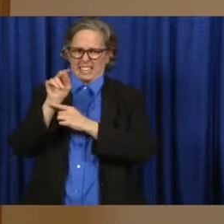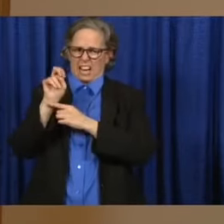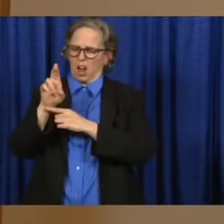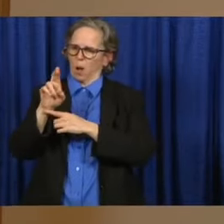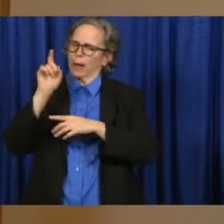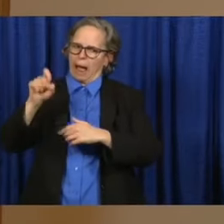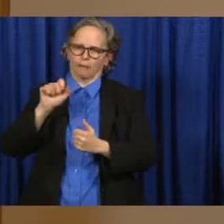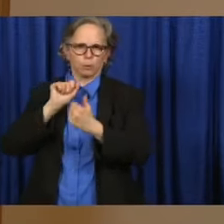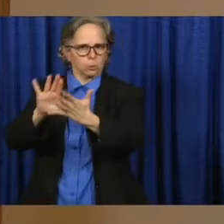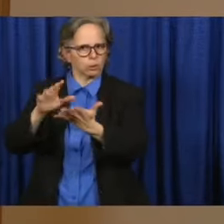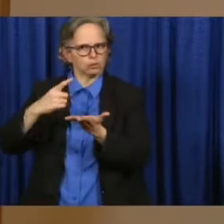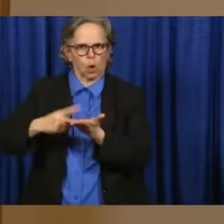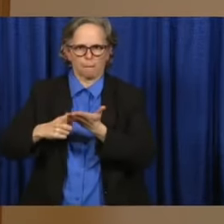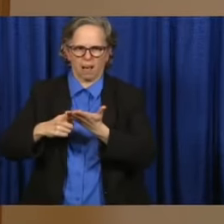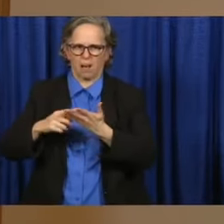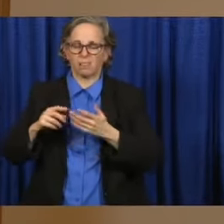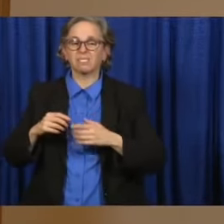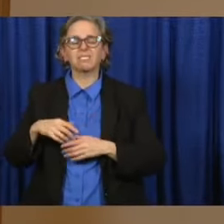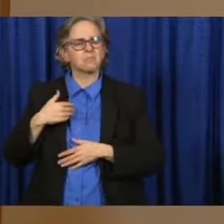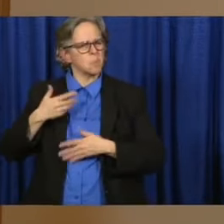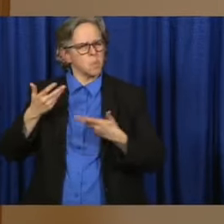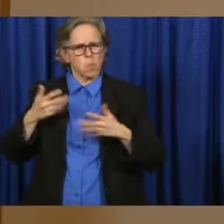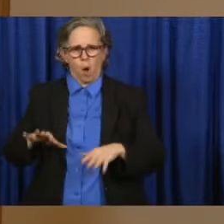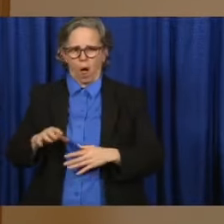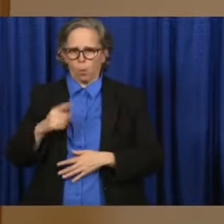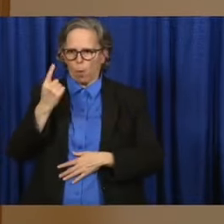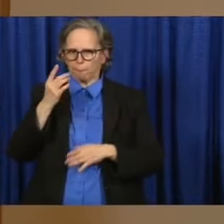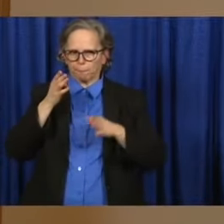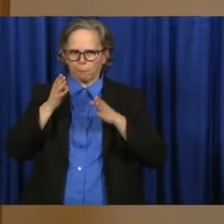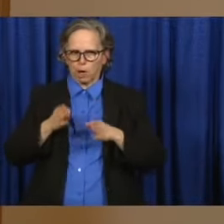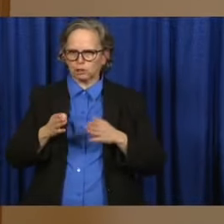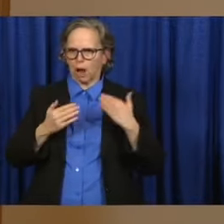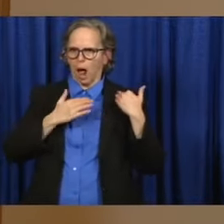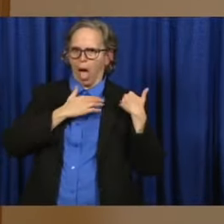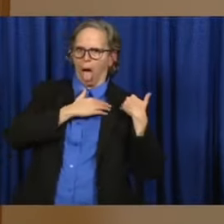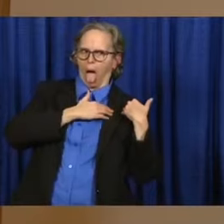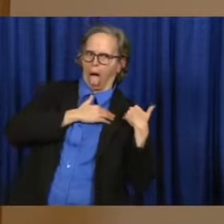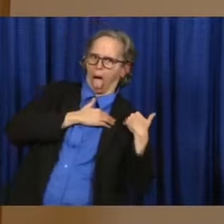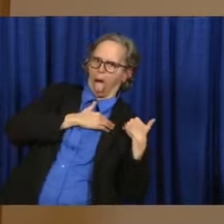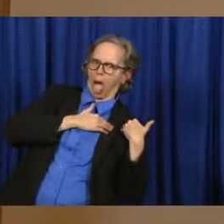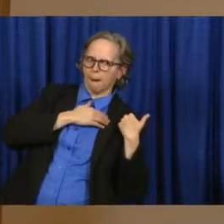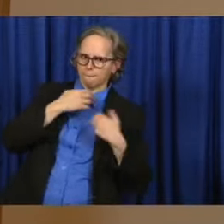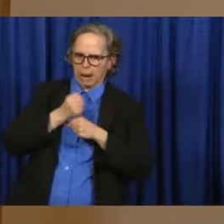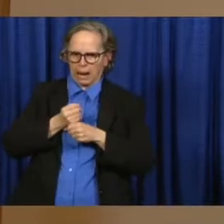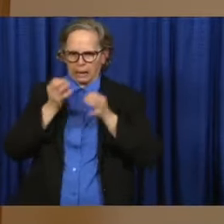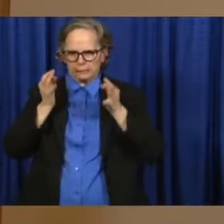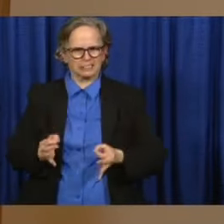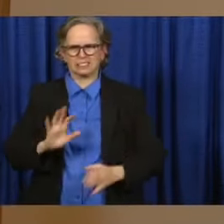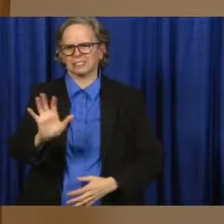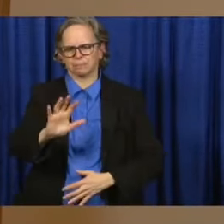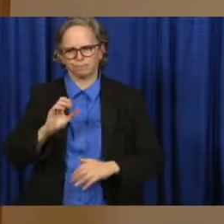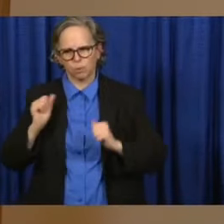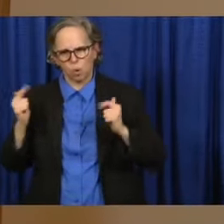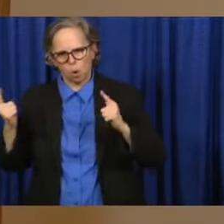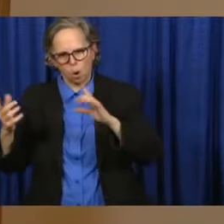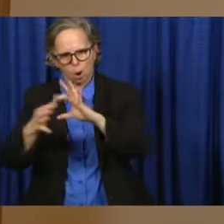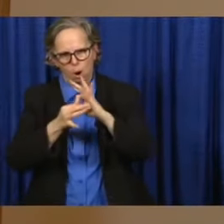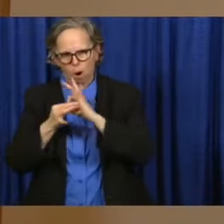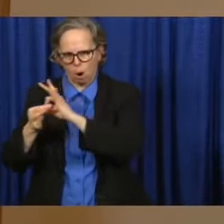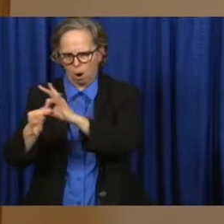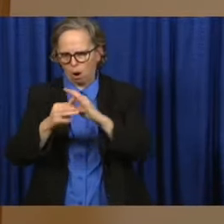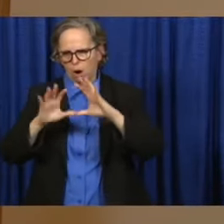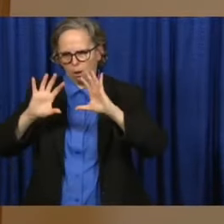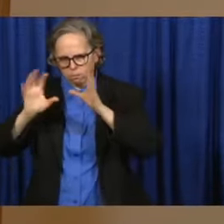making a decision like this. There's a way to professionalize even these hard decisions so that you have teams of people who've studied the